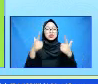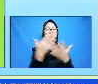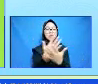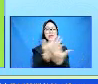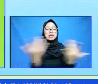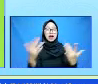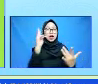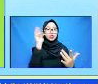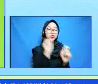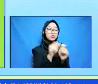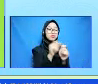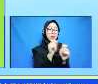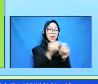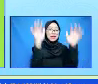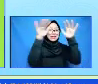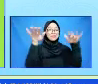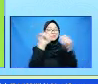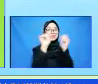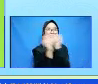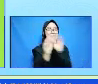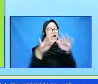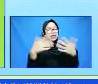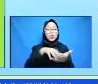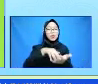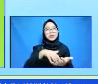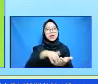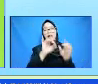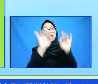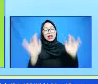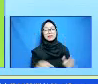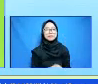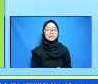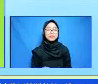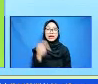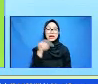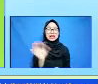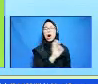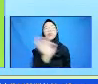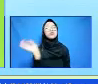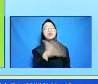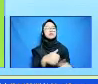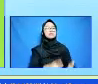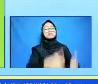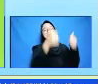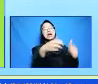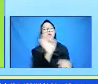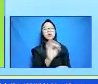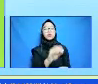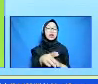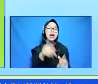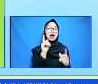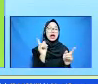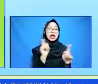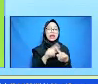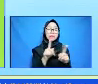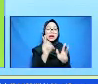the involvement, the participation of those who are at risk. And secondly, I think we want the government to be